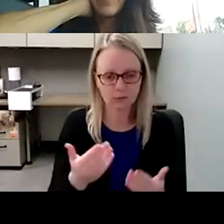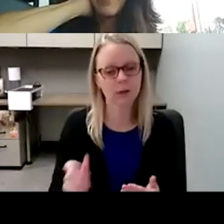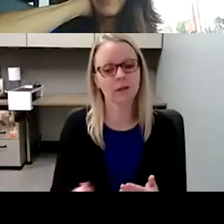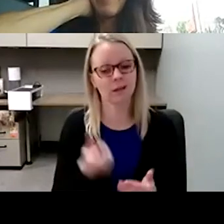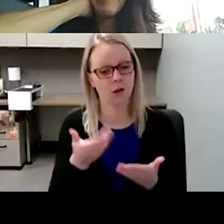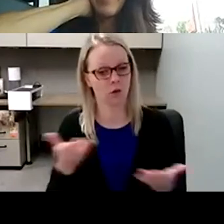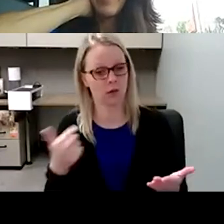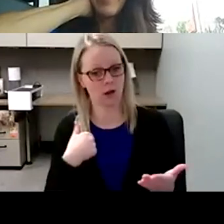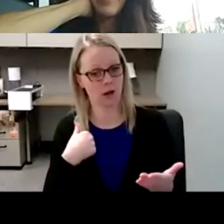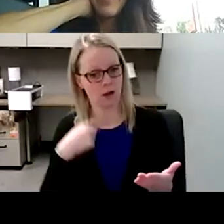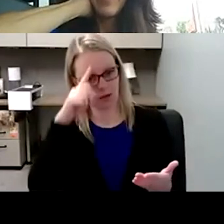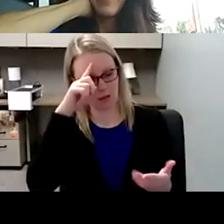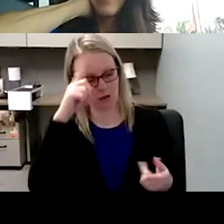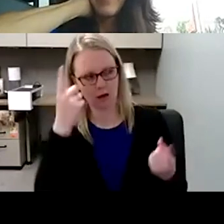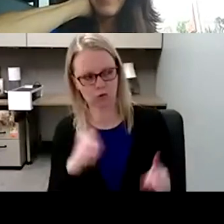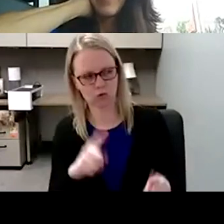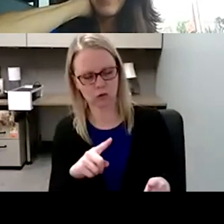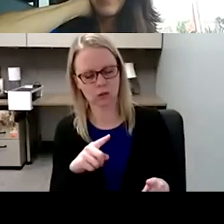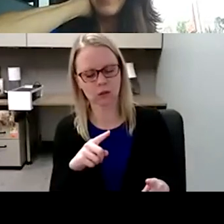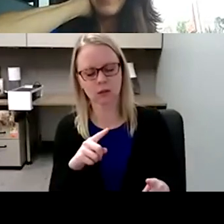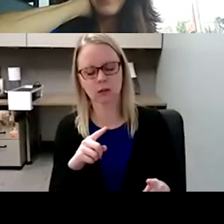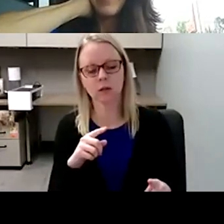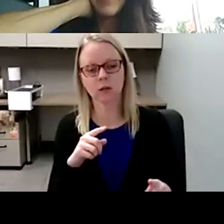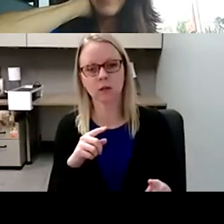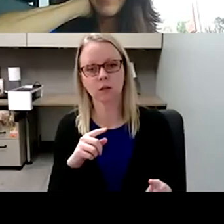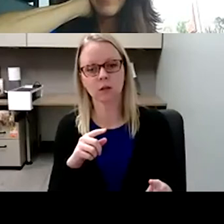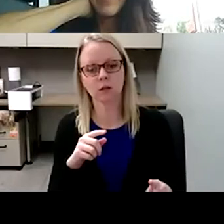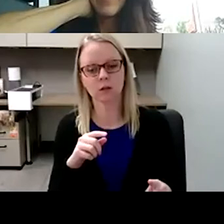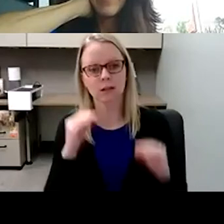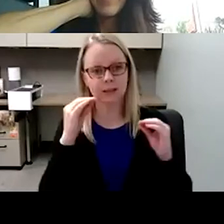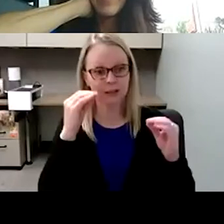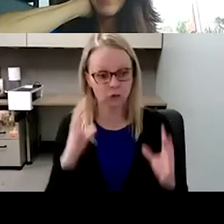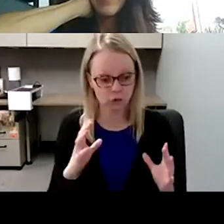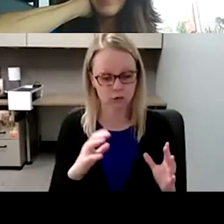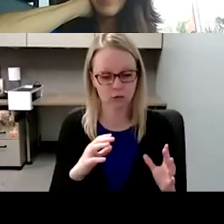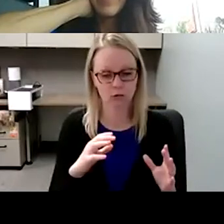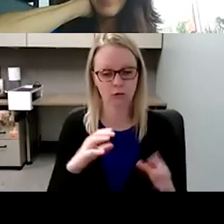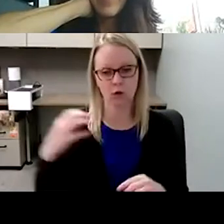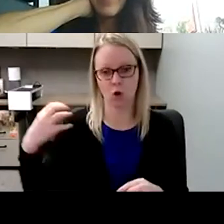agree with Chet in the sense that teachers, coaches,